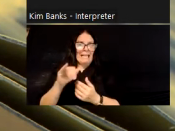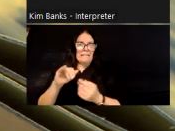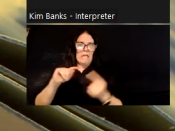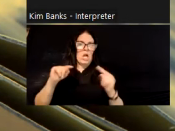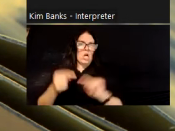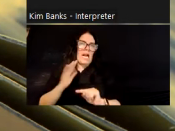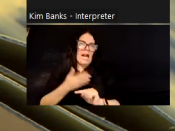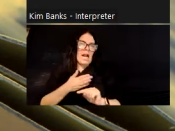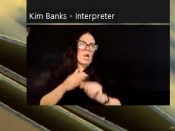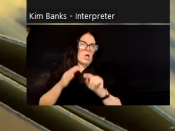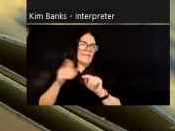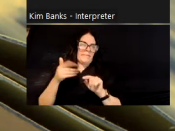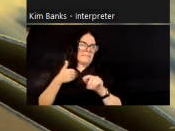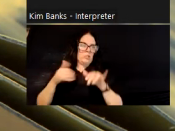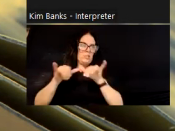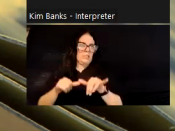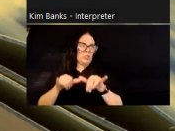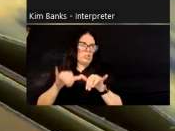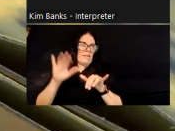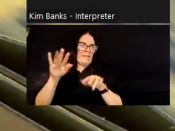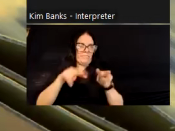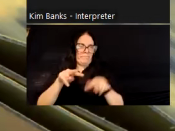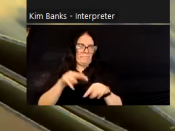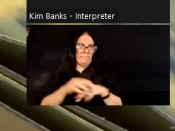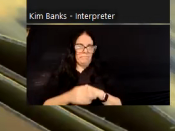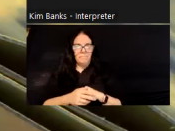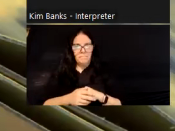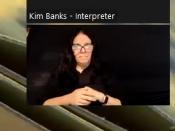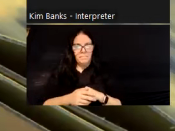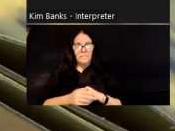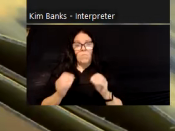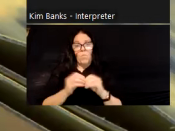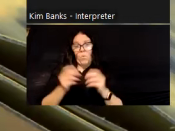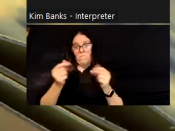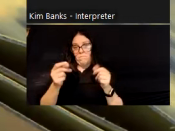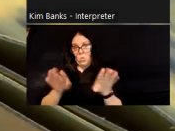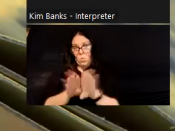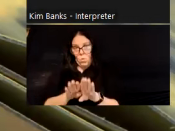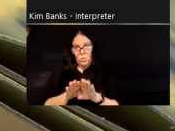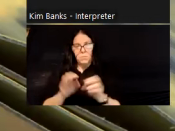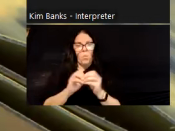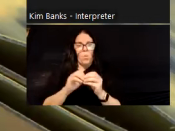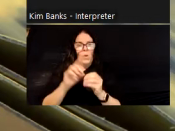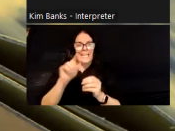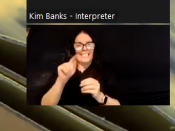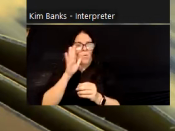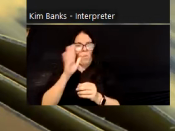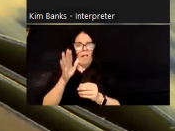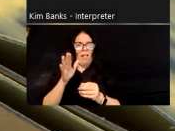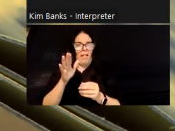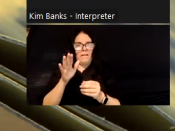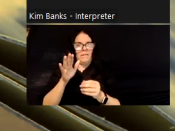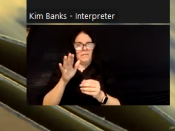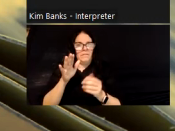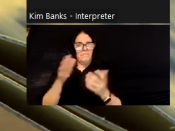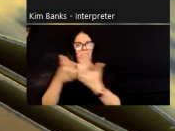performance measures and the data the ministry uses to monitor us. So the more promptly you close your files, the more data will actually feed into those good